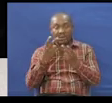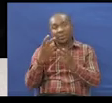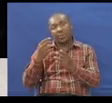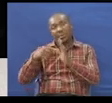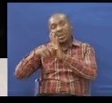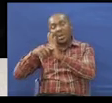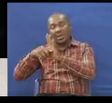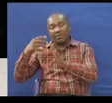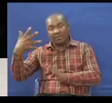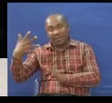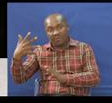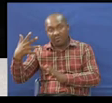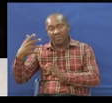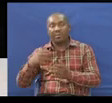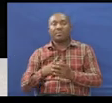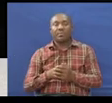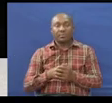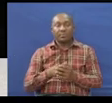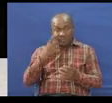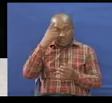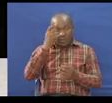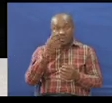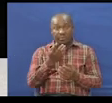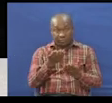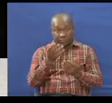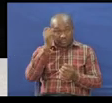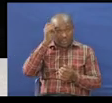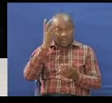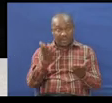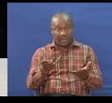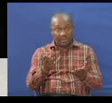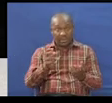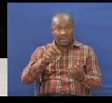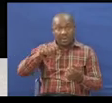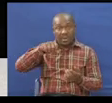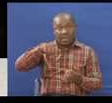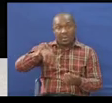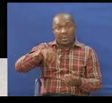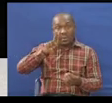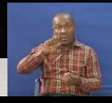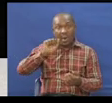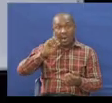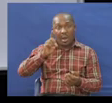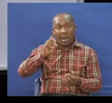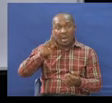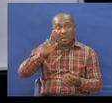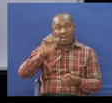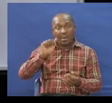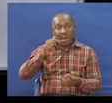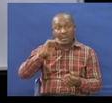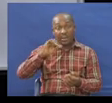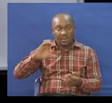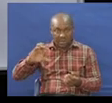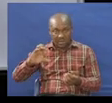x is equal to negative 1 over 2. Hope now you have understood how quadratic equations can be solved